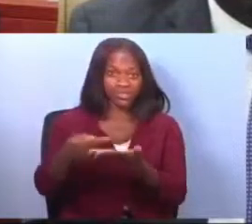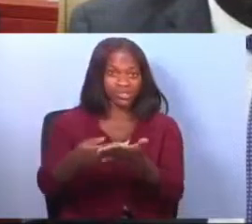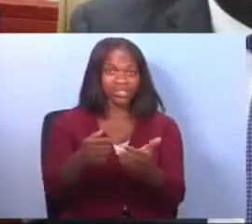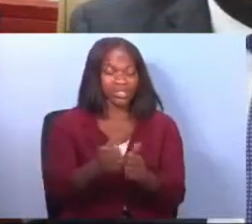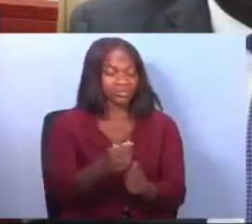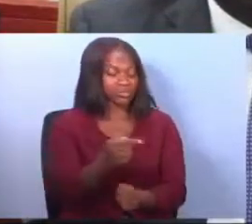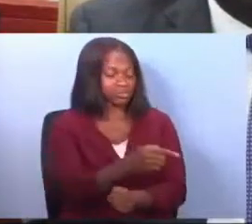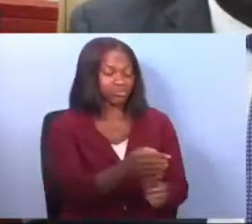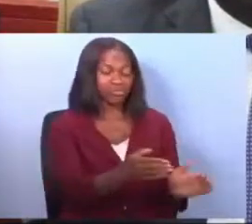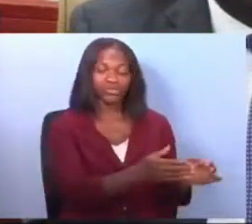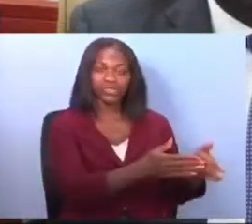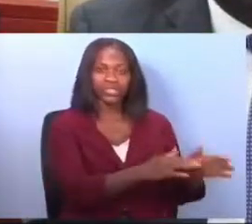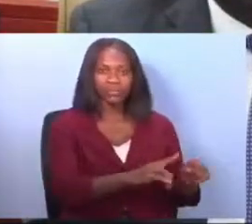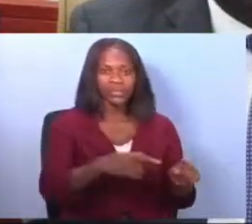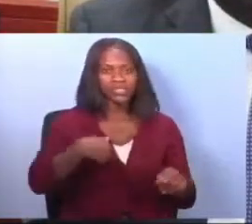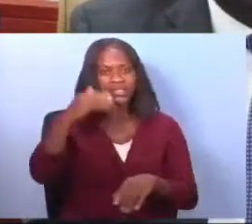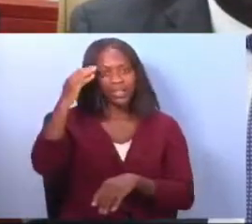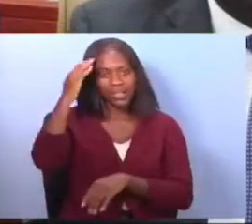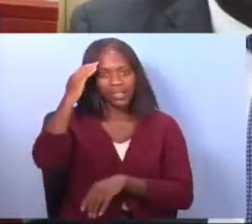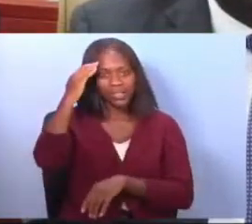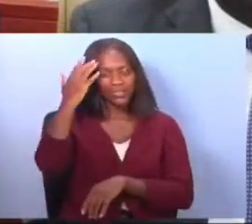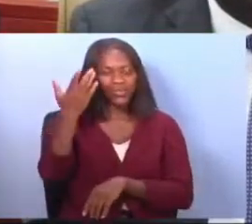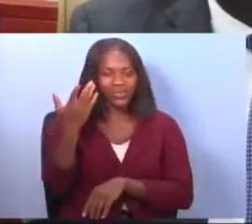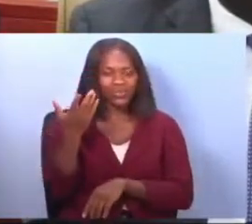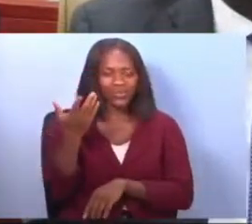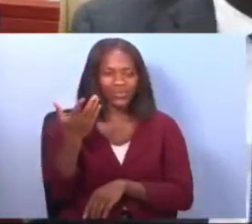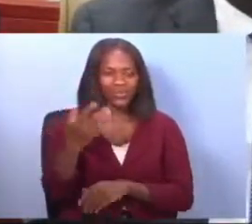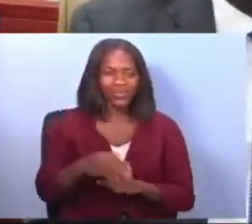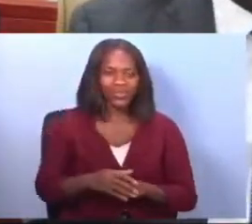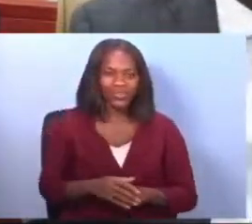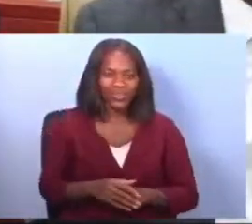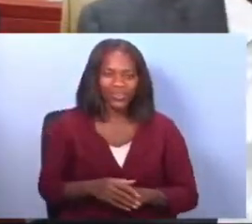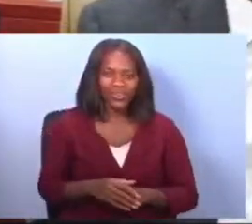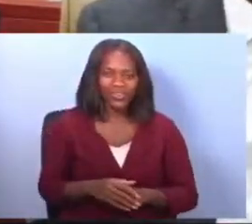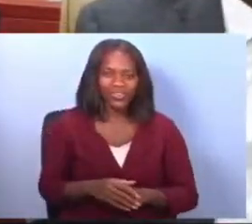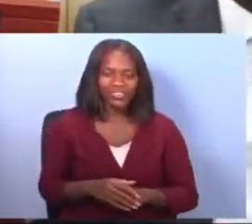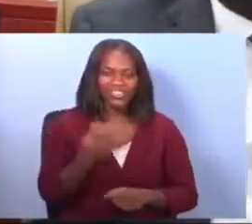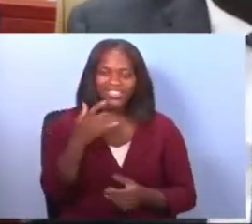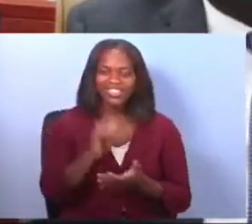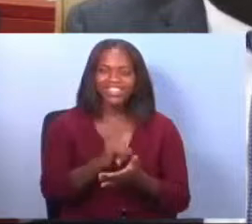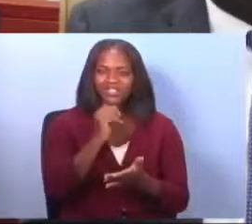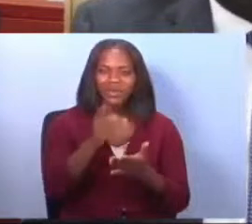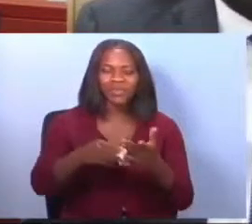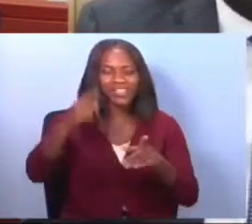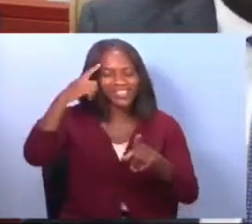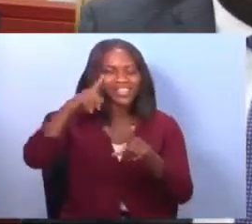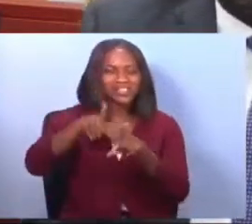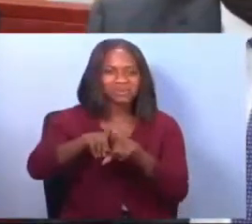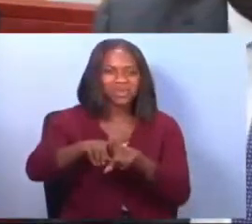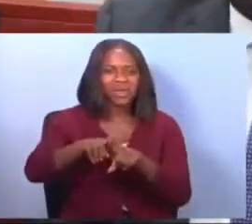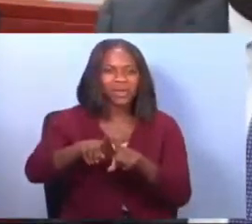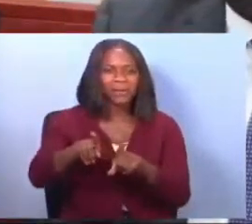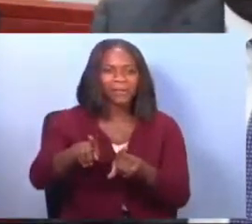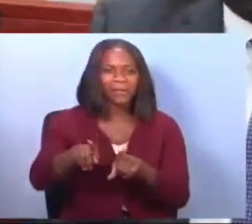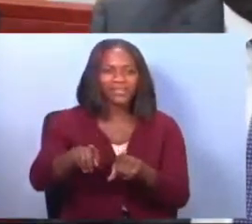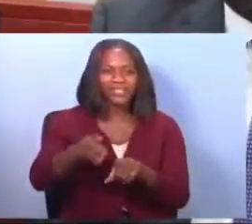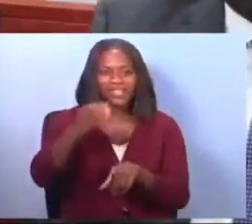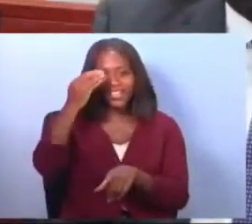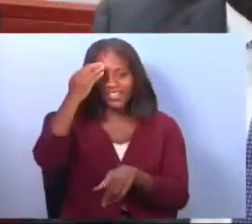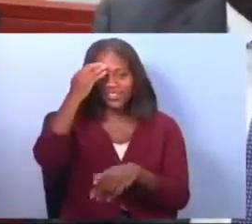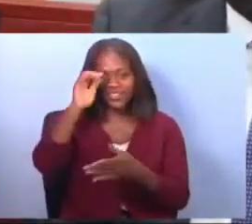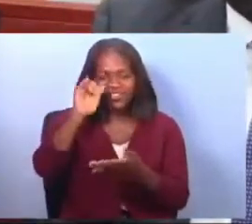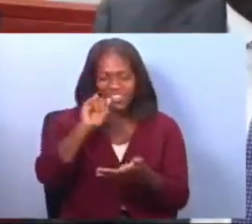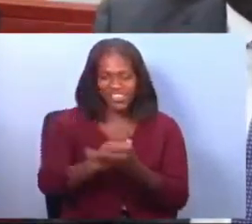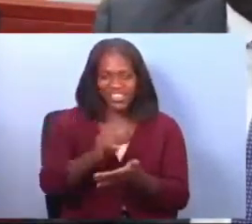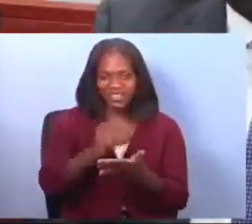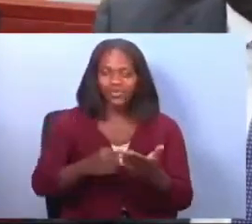so I know the way he was looking at me, he will say that was not part of the agreement. But I know he will have some comment to